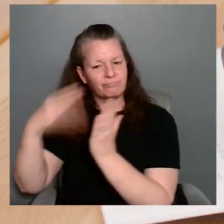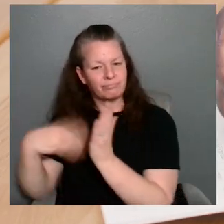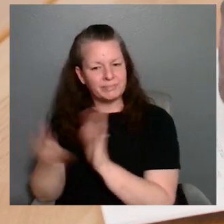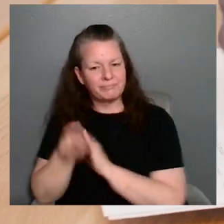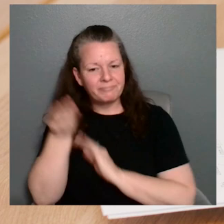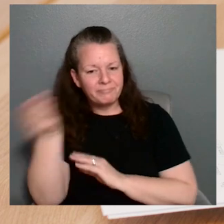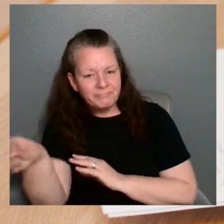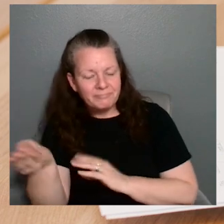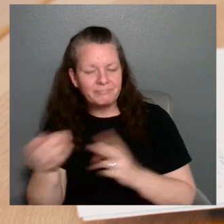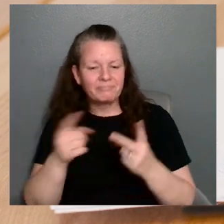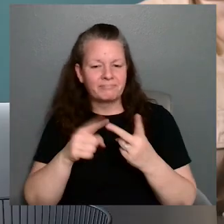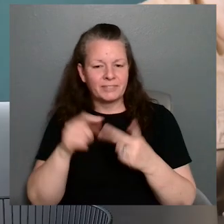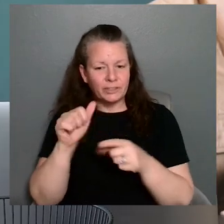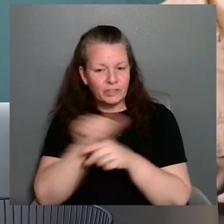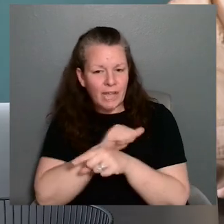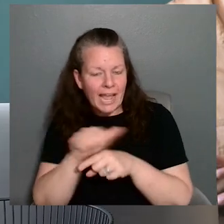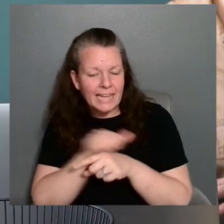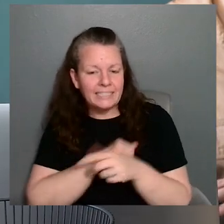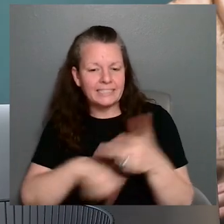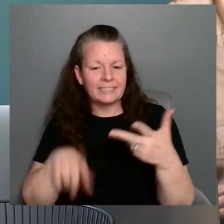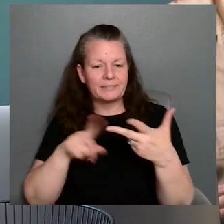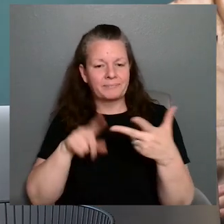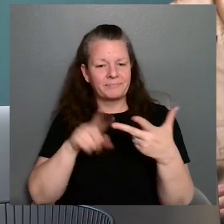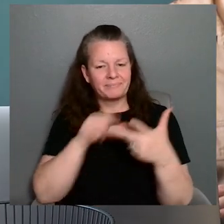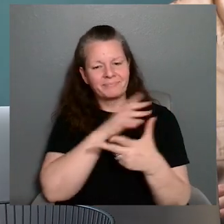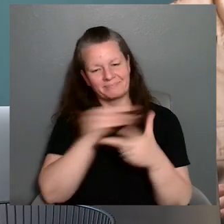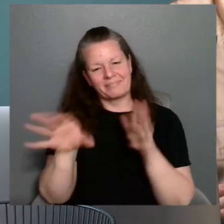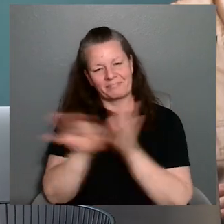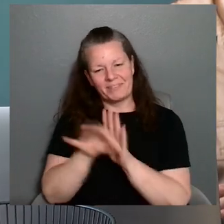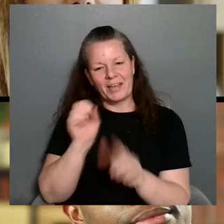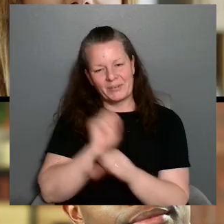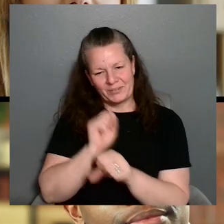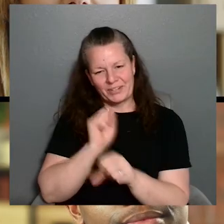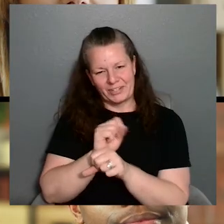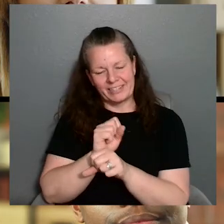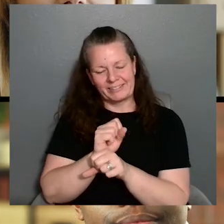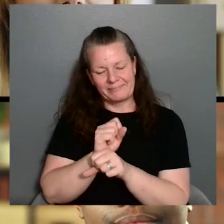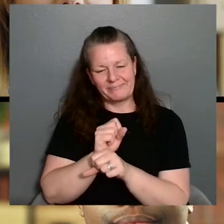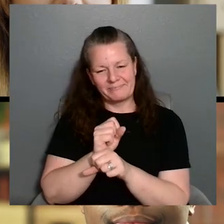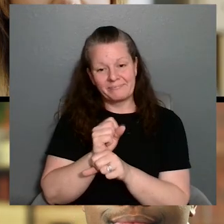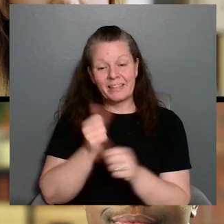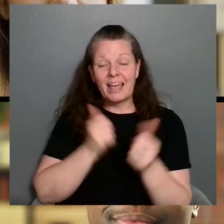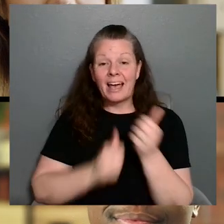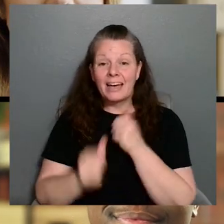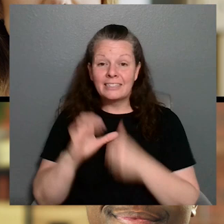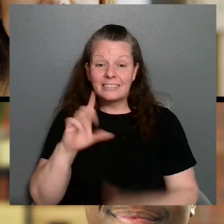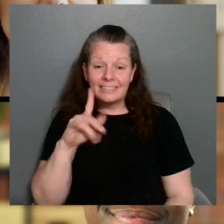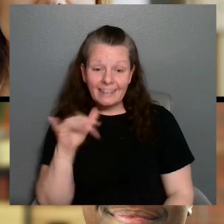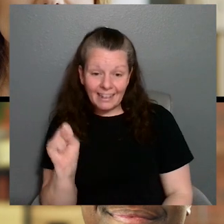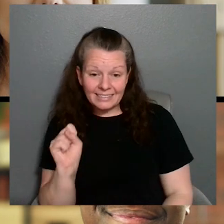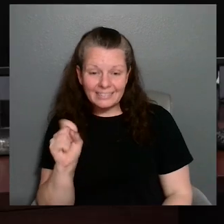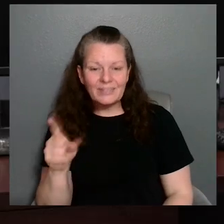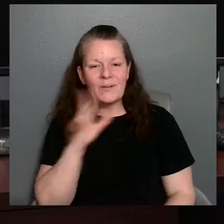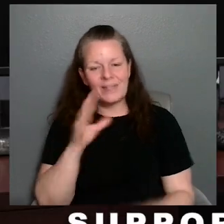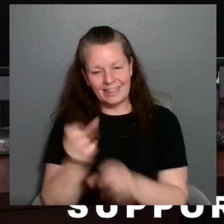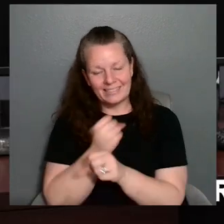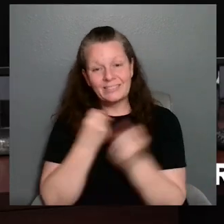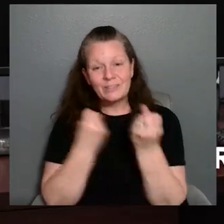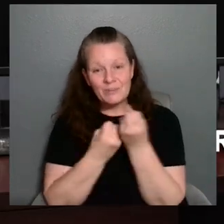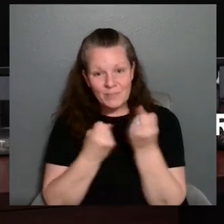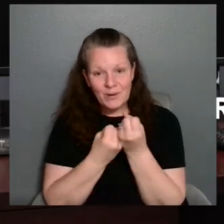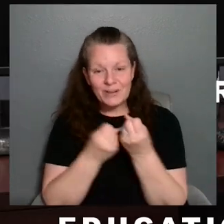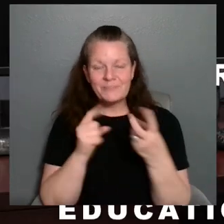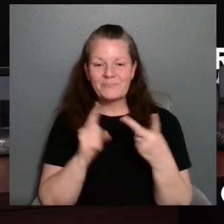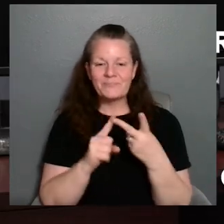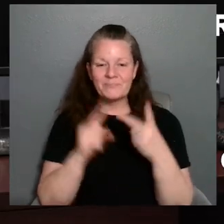paperwork completed, get to the training, and find workers. Under CDASS, you